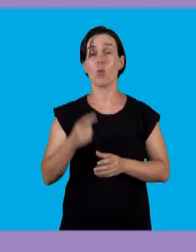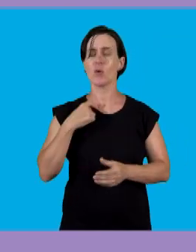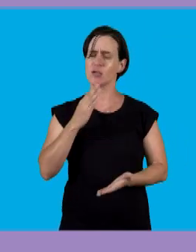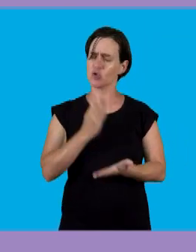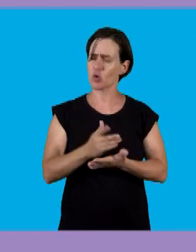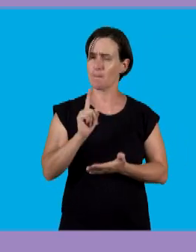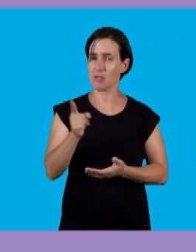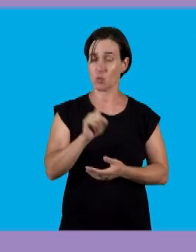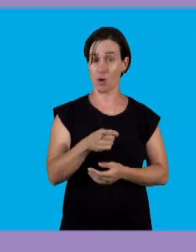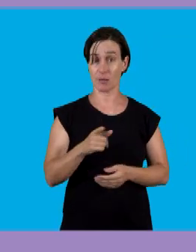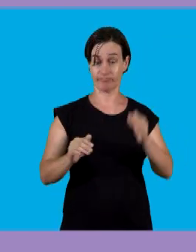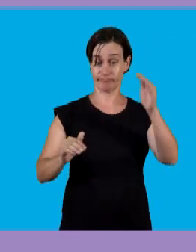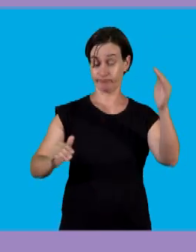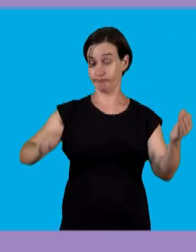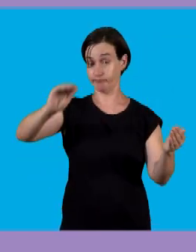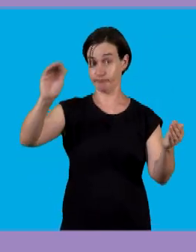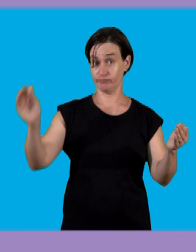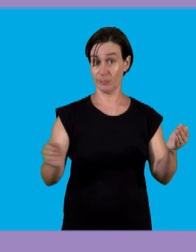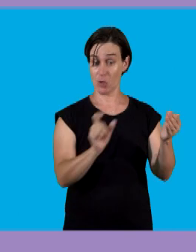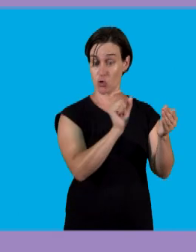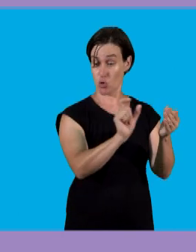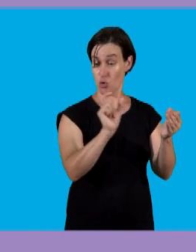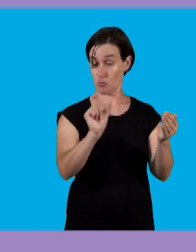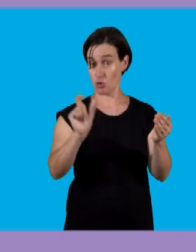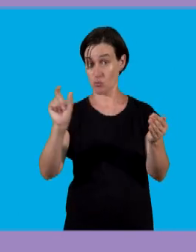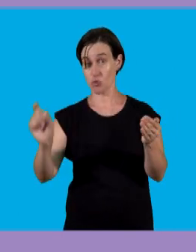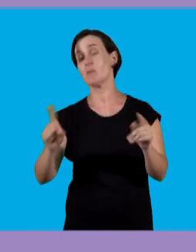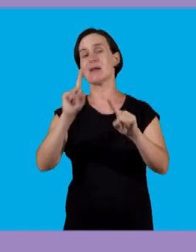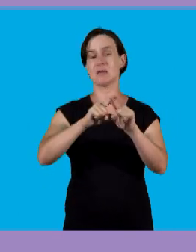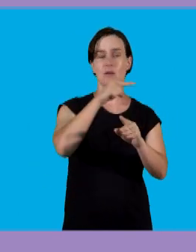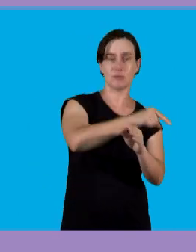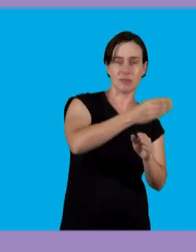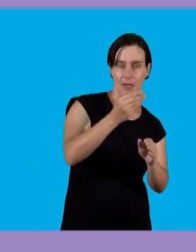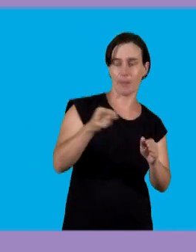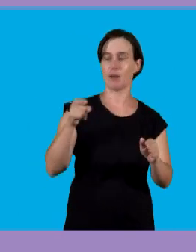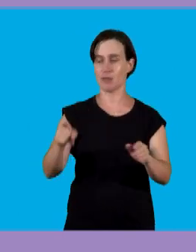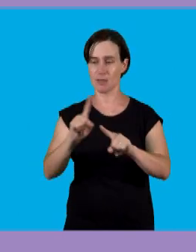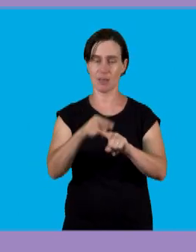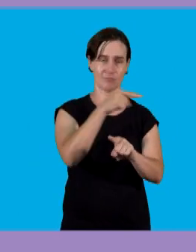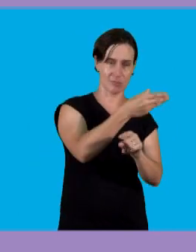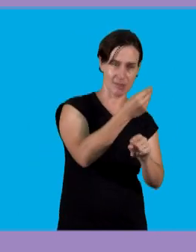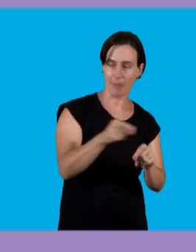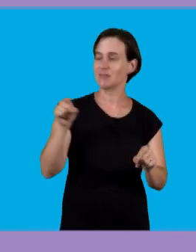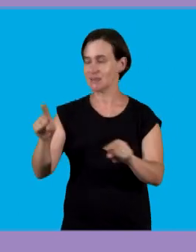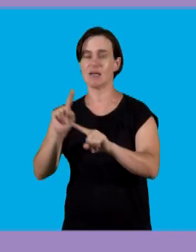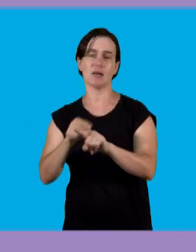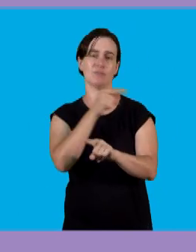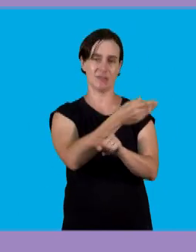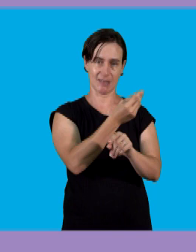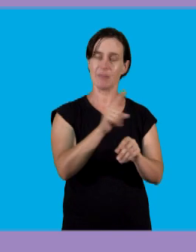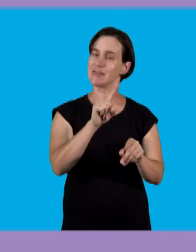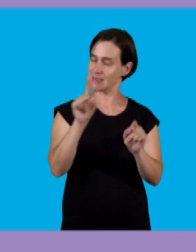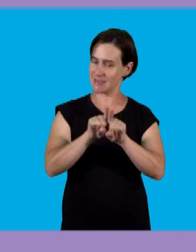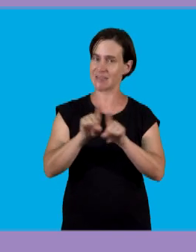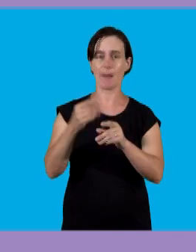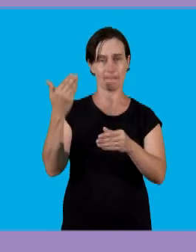sure that each term in the trinomial multiplies with the monomial, just like we did with the binomials,